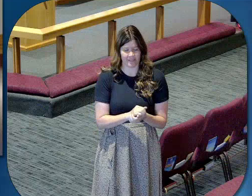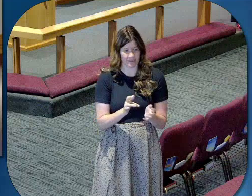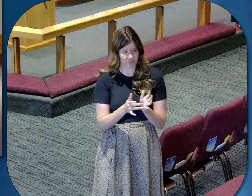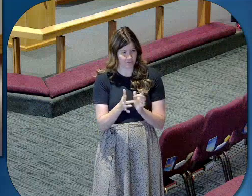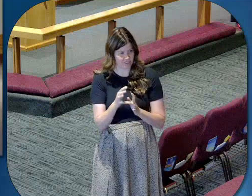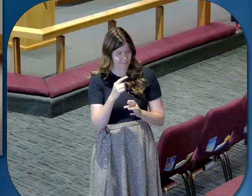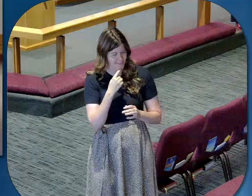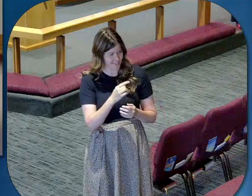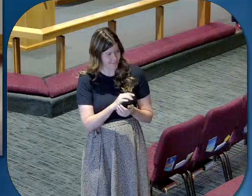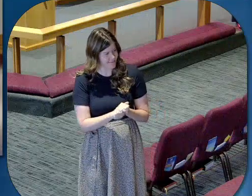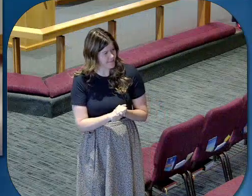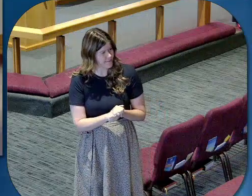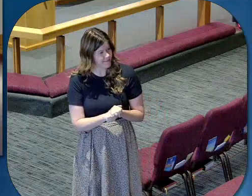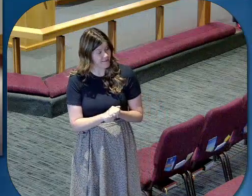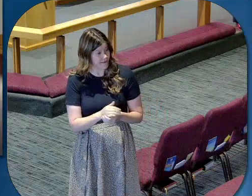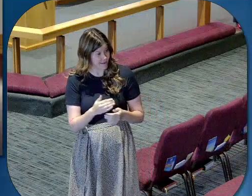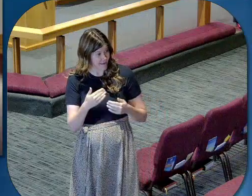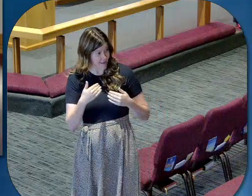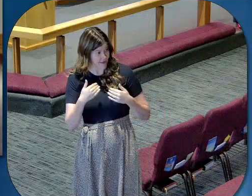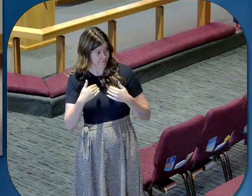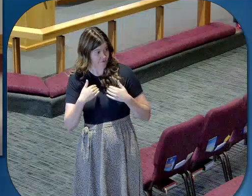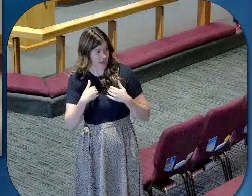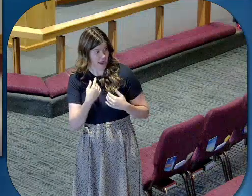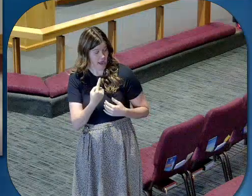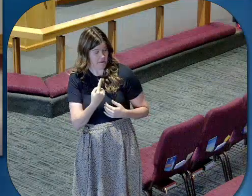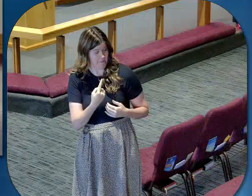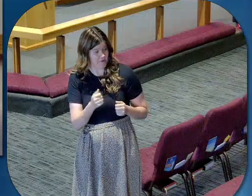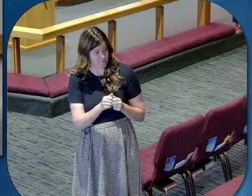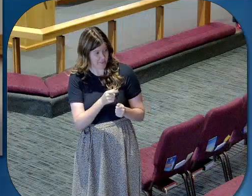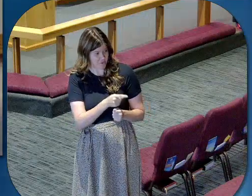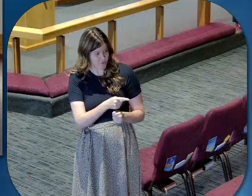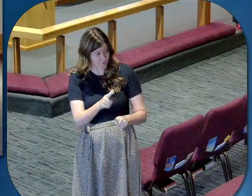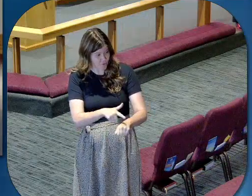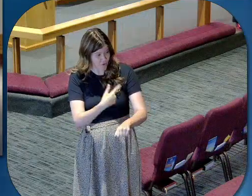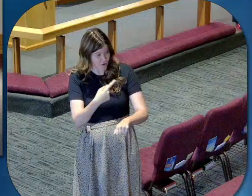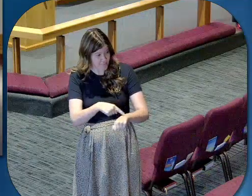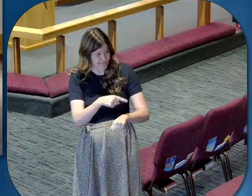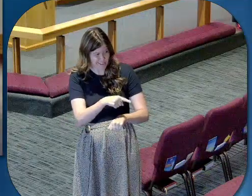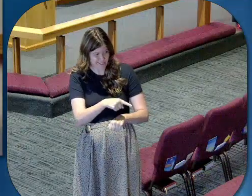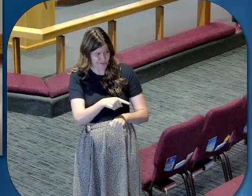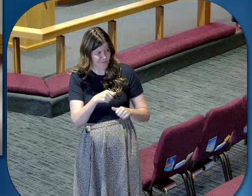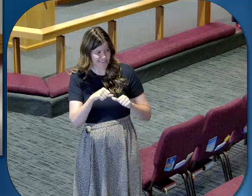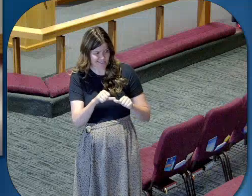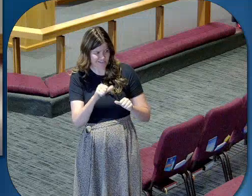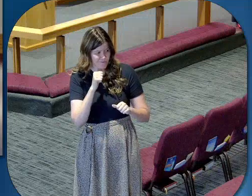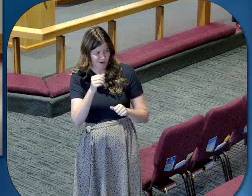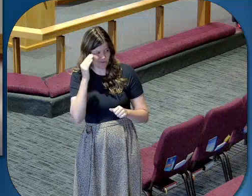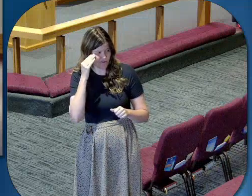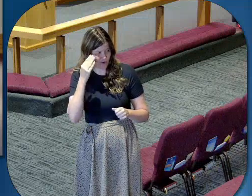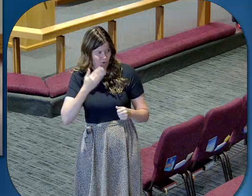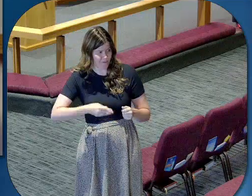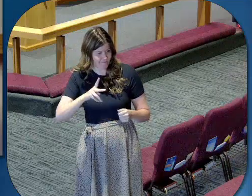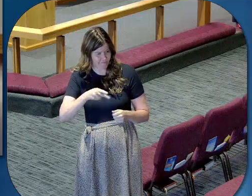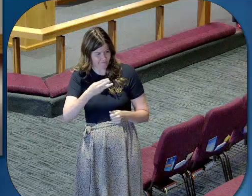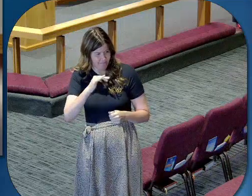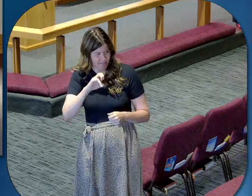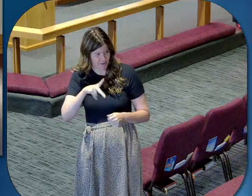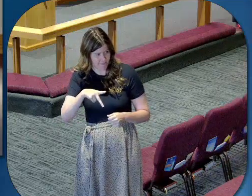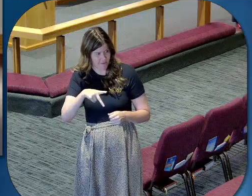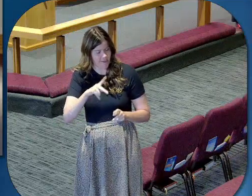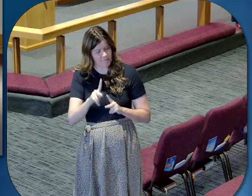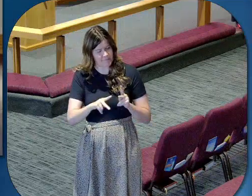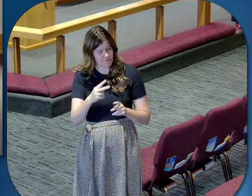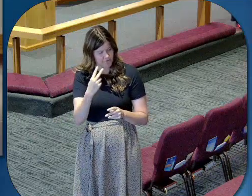Jesus said to him, Have I been with you so long, and you still do not know me, Philip? Whoever has seen